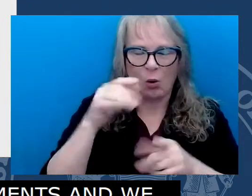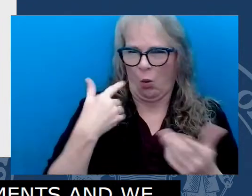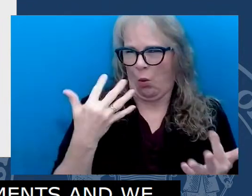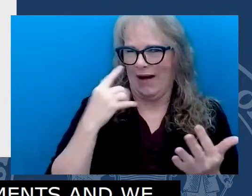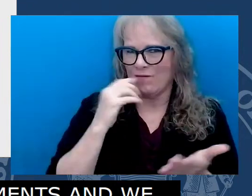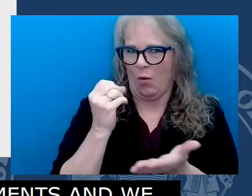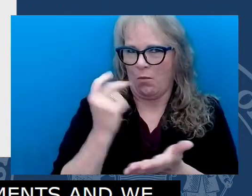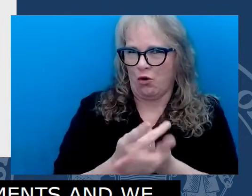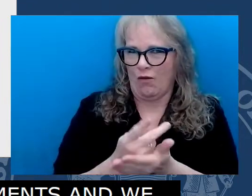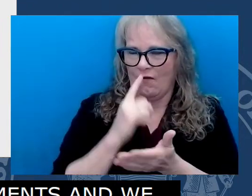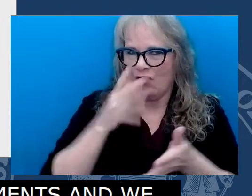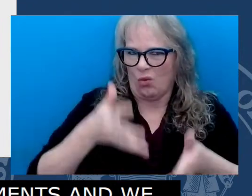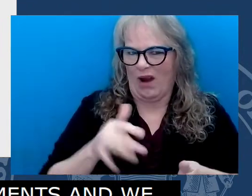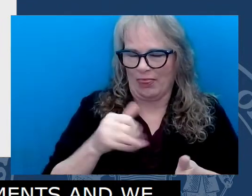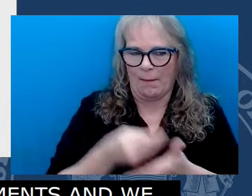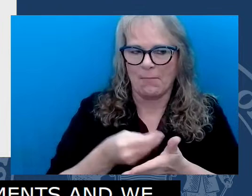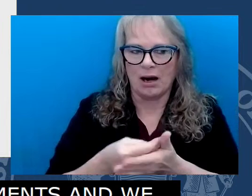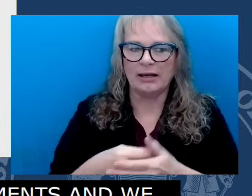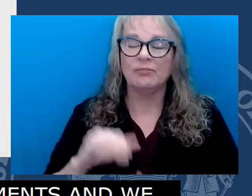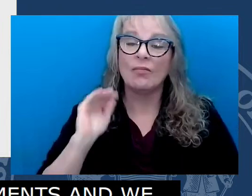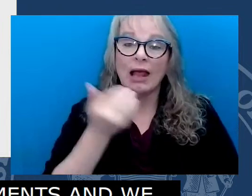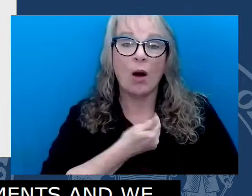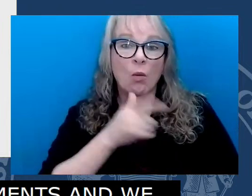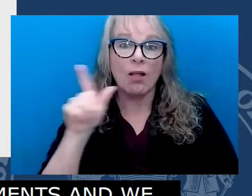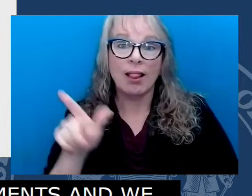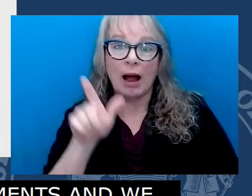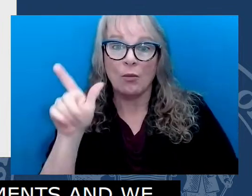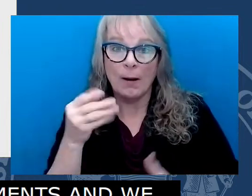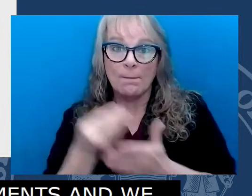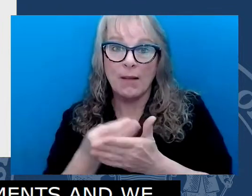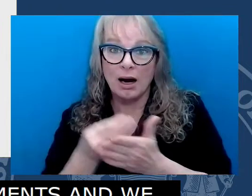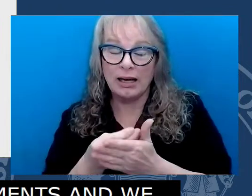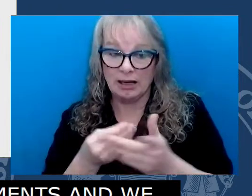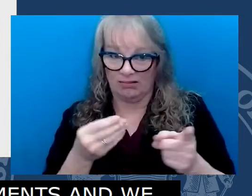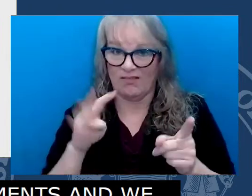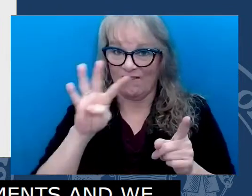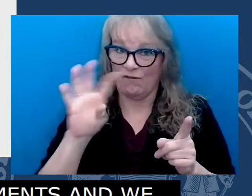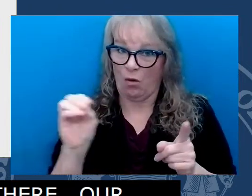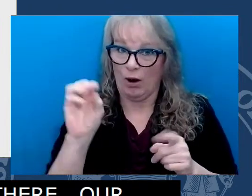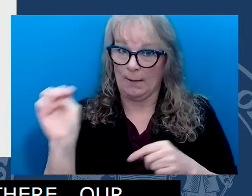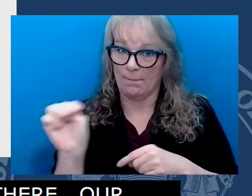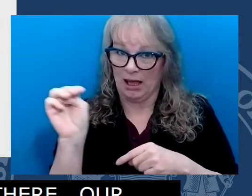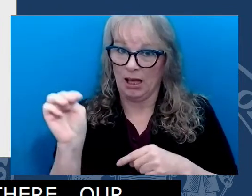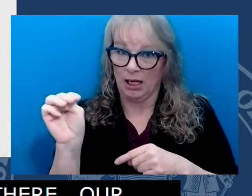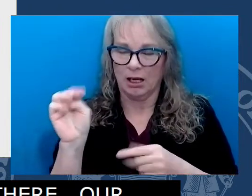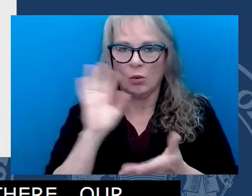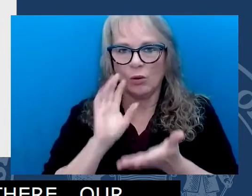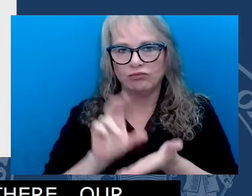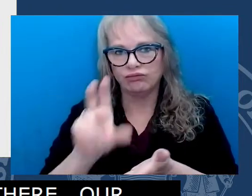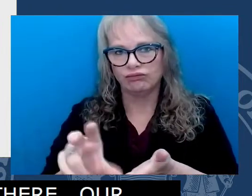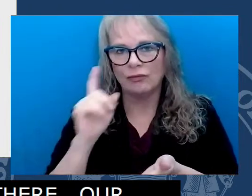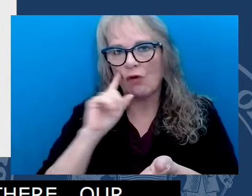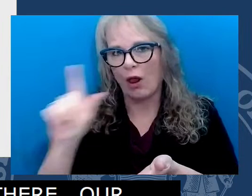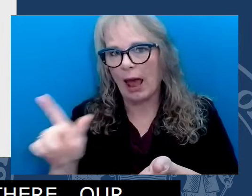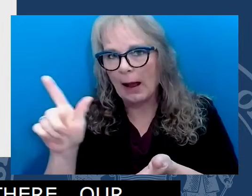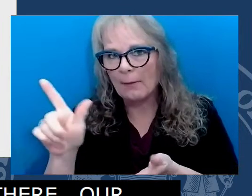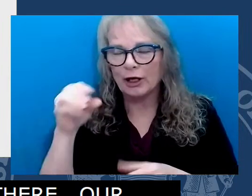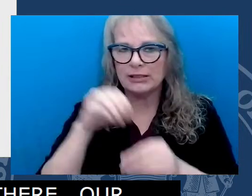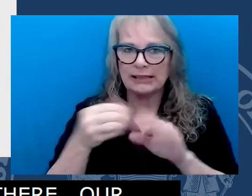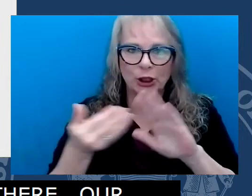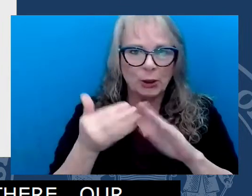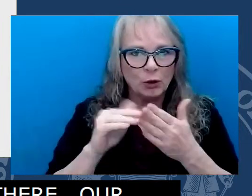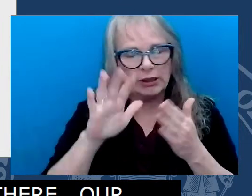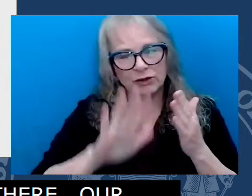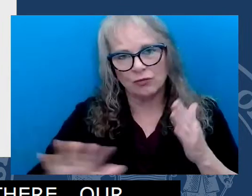money. Our library money is the big part of that, $40 million, I want to say, is going to libraries in communities across our